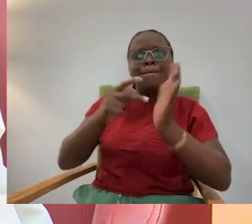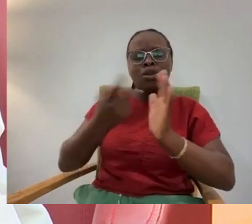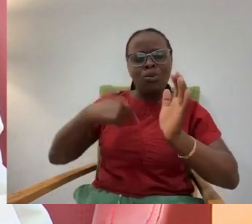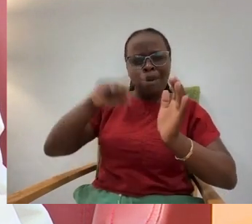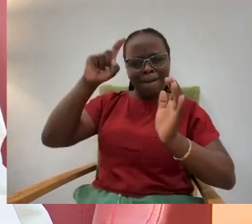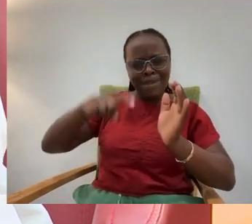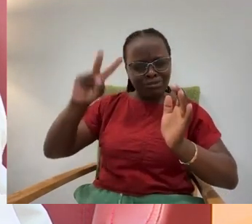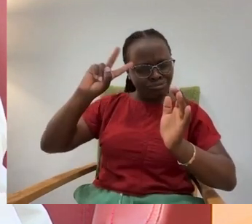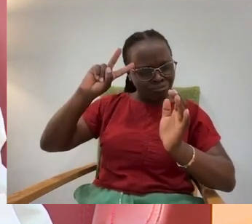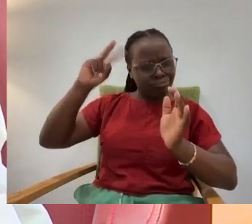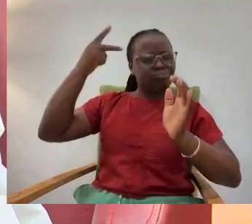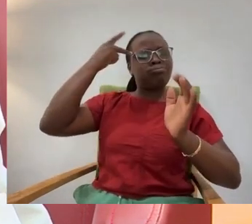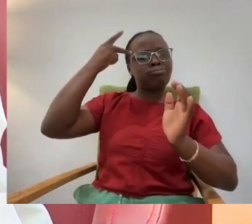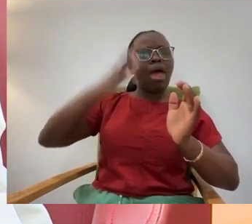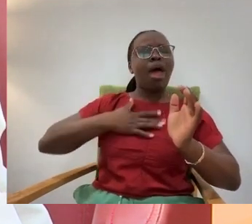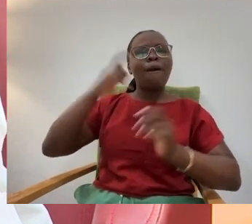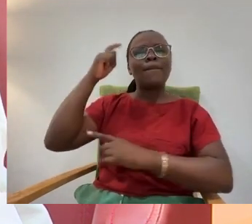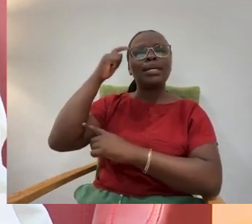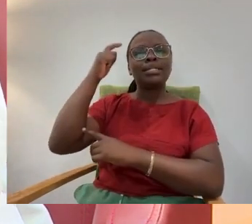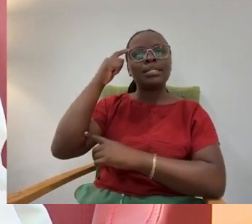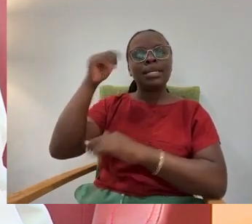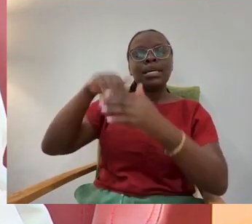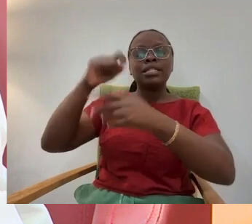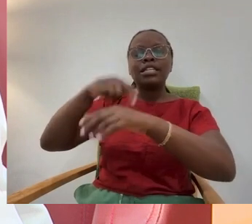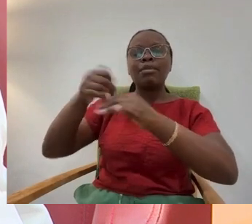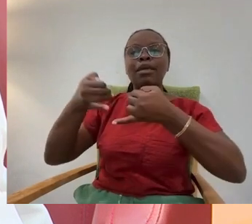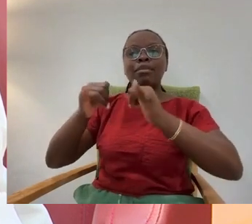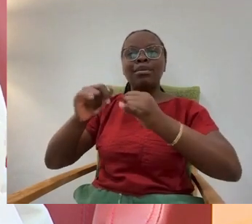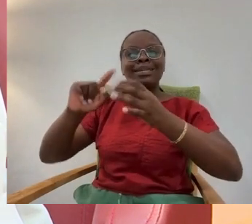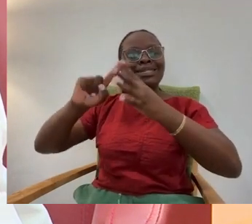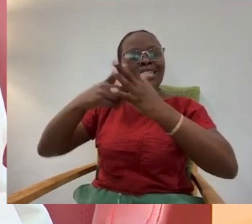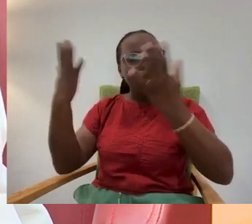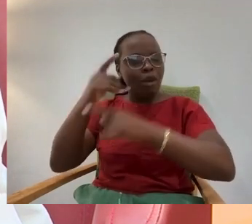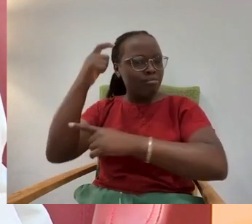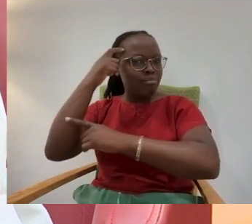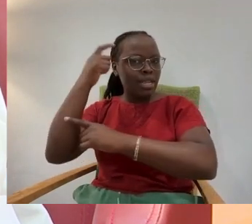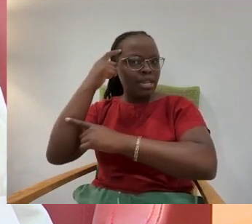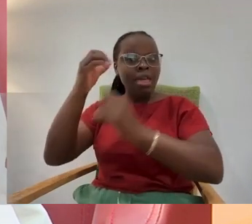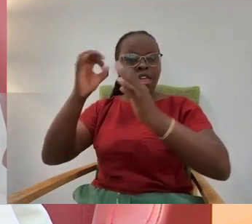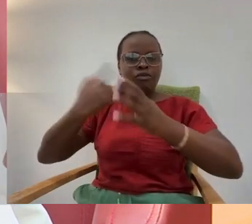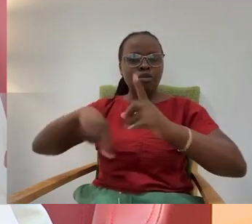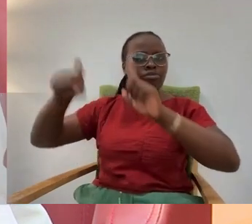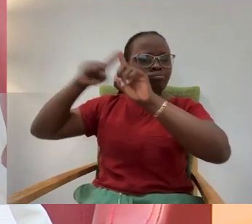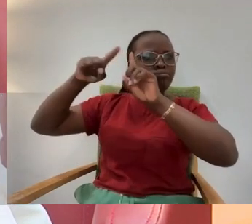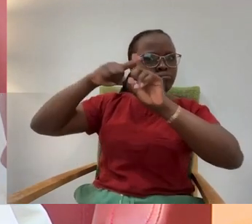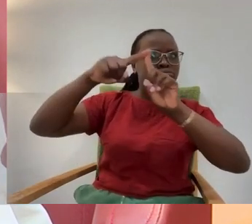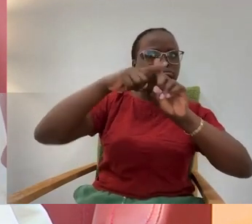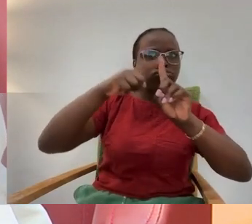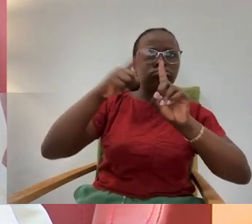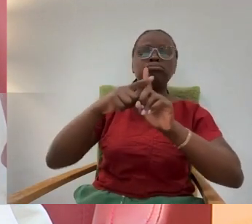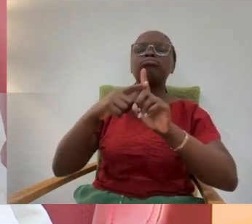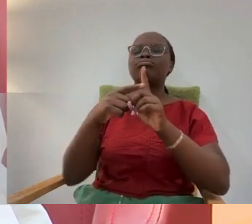in terms of implementation, because it starts with the mindset. When we are all positive, and when I say